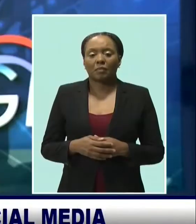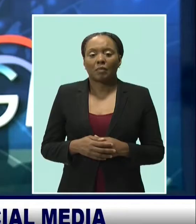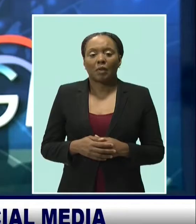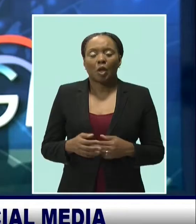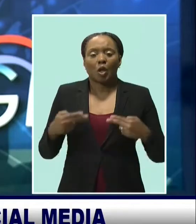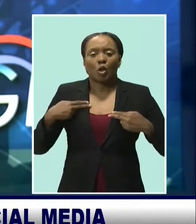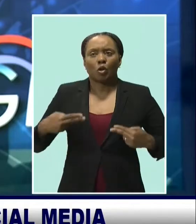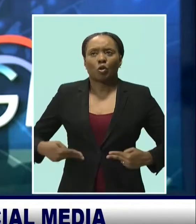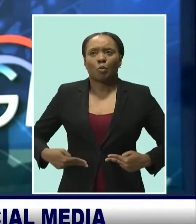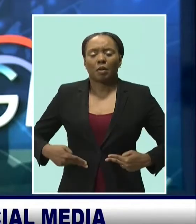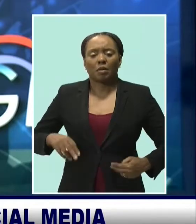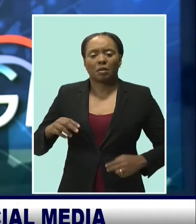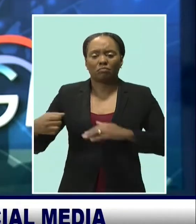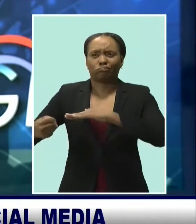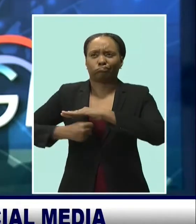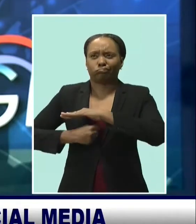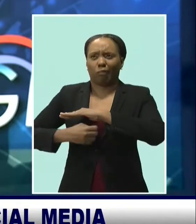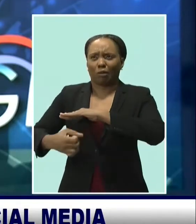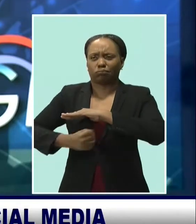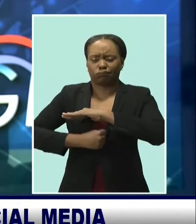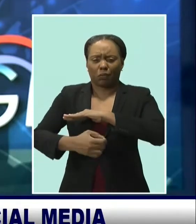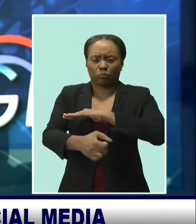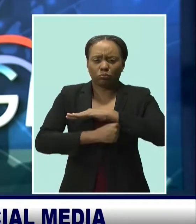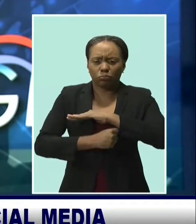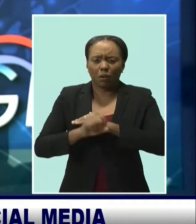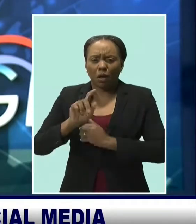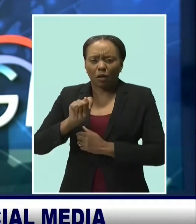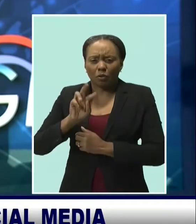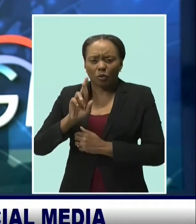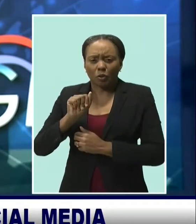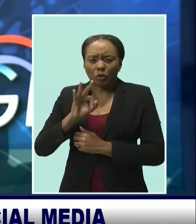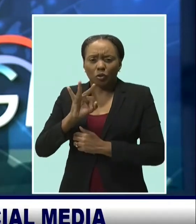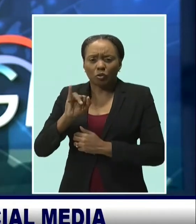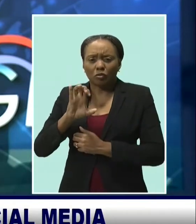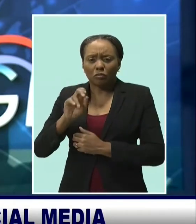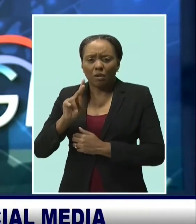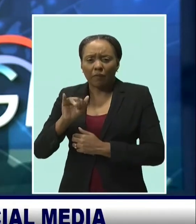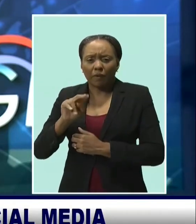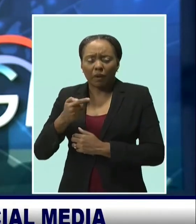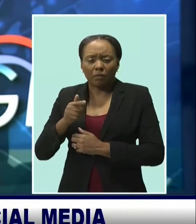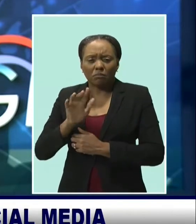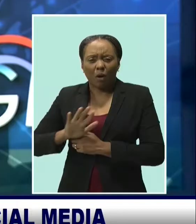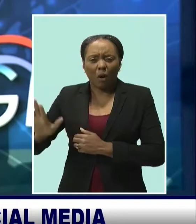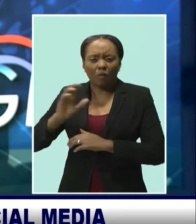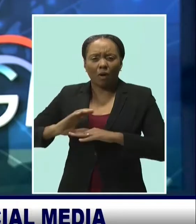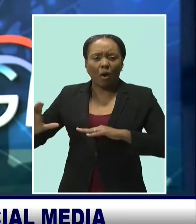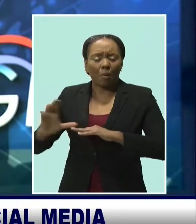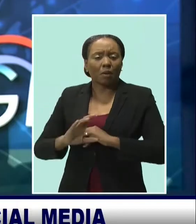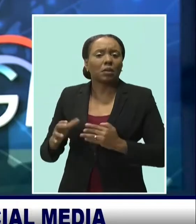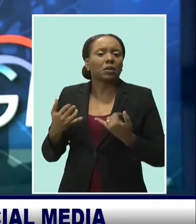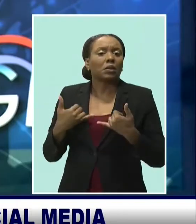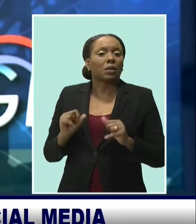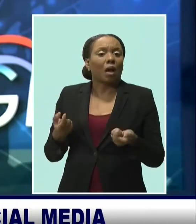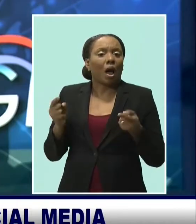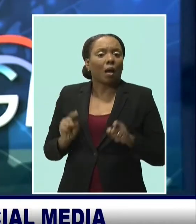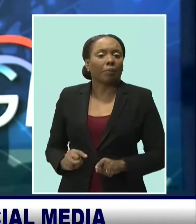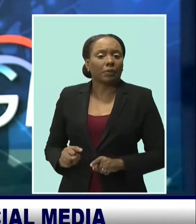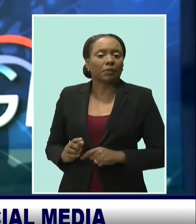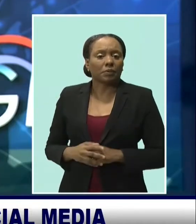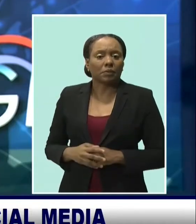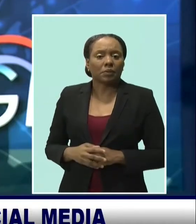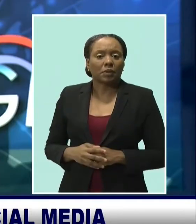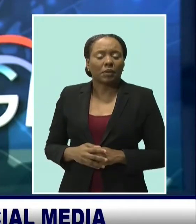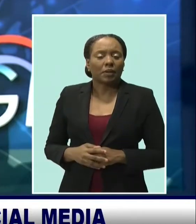Human trafficking in the Caribbean remains prevalent even in the midst of the COVID-19 pandemic, and traffickers are finding new means to lure